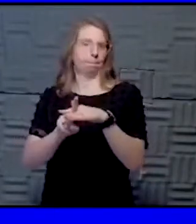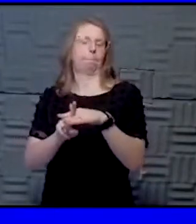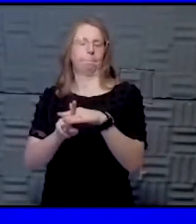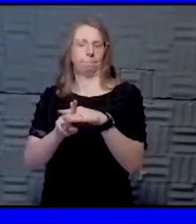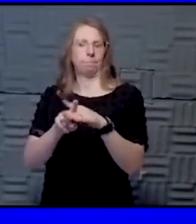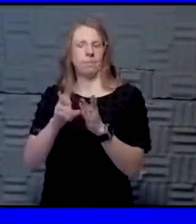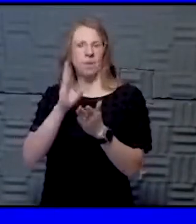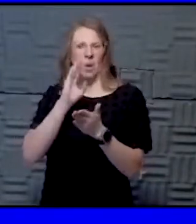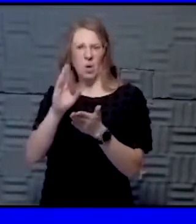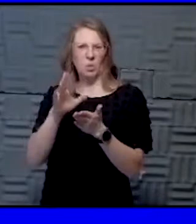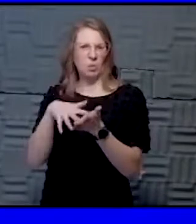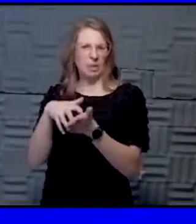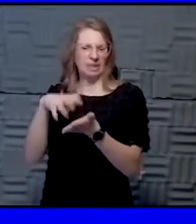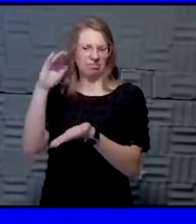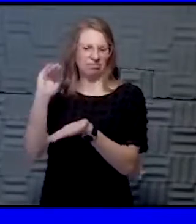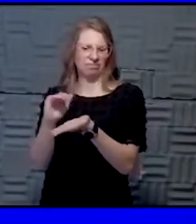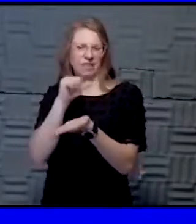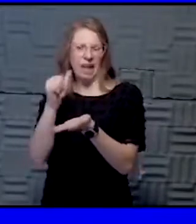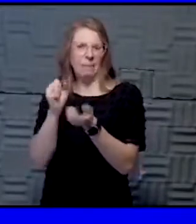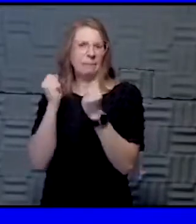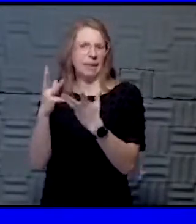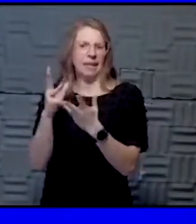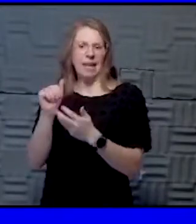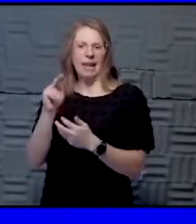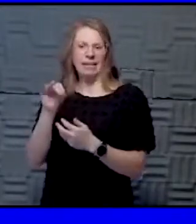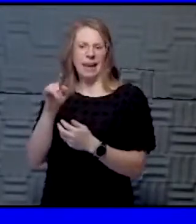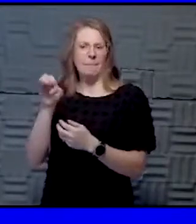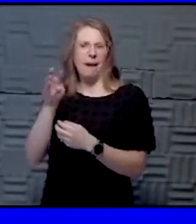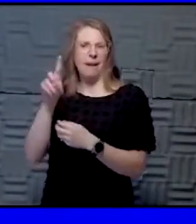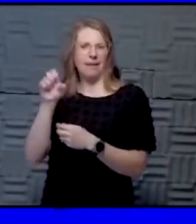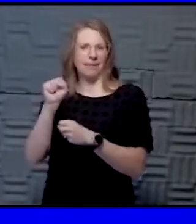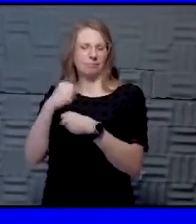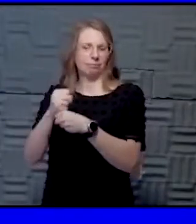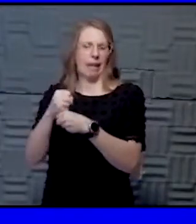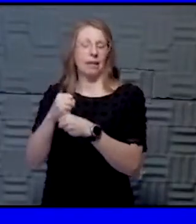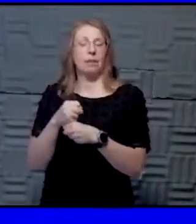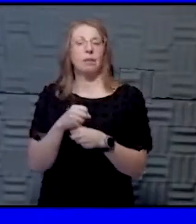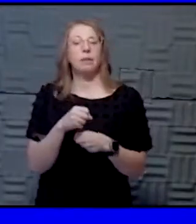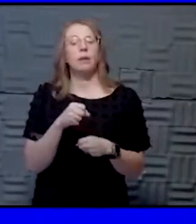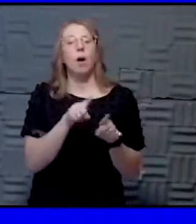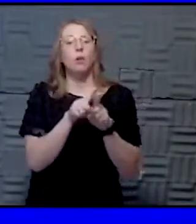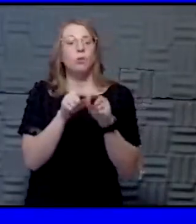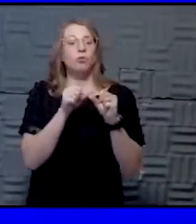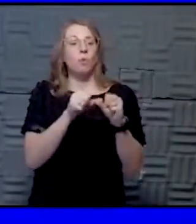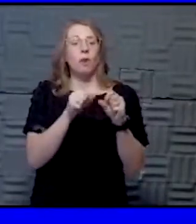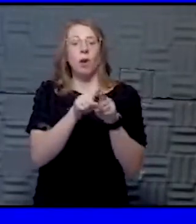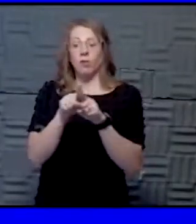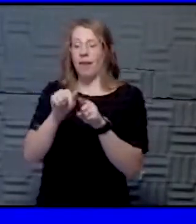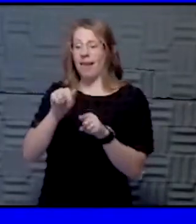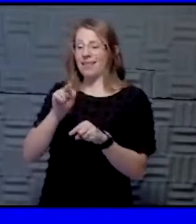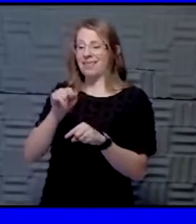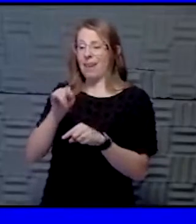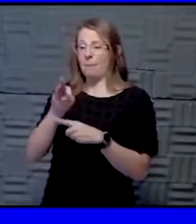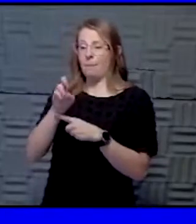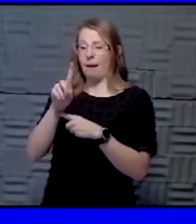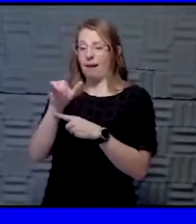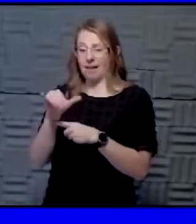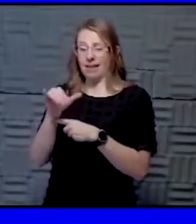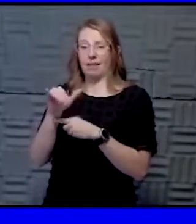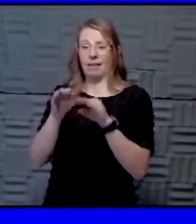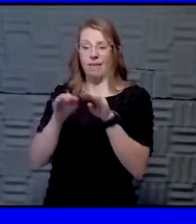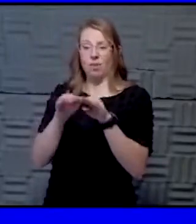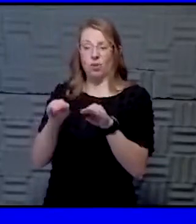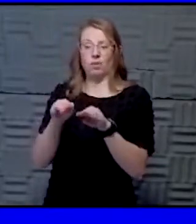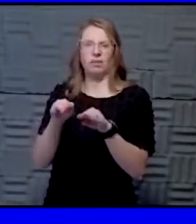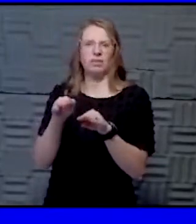So we know the vaccine, at least from the durability experiments, but also looking at the antibody levels, and just as Dr. Wieneke said,